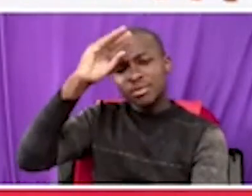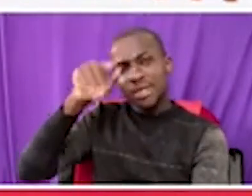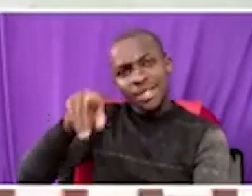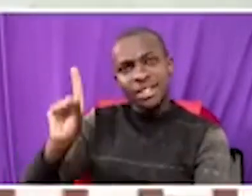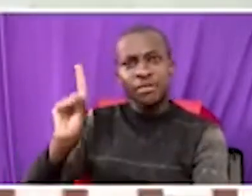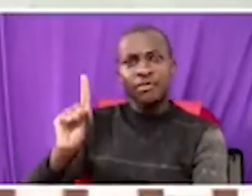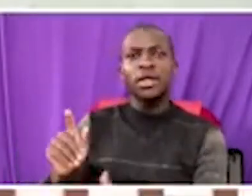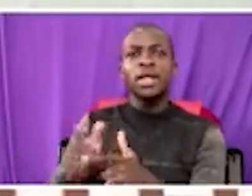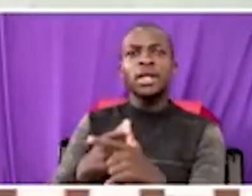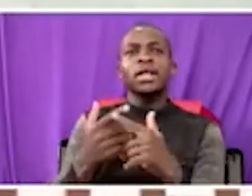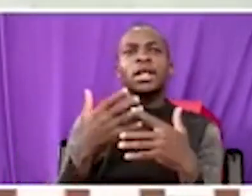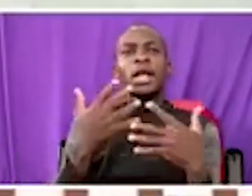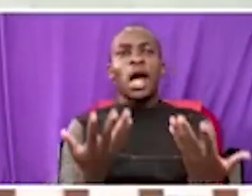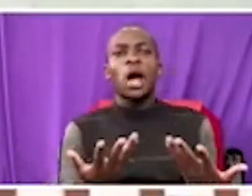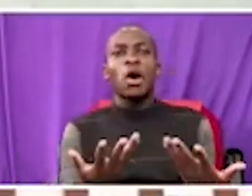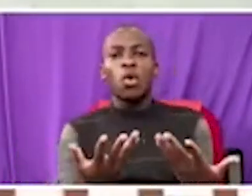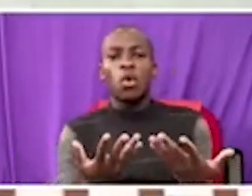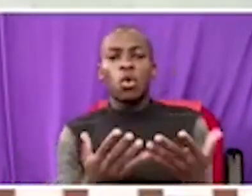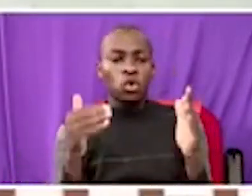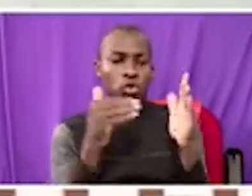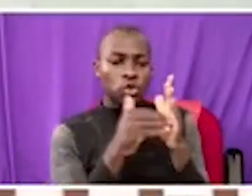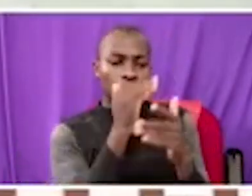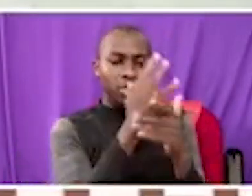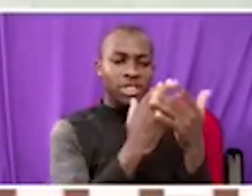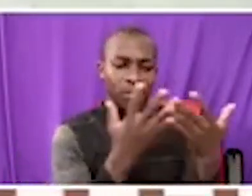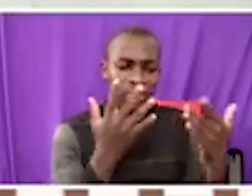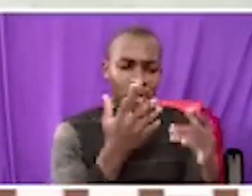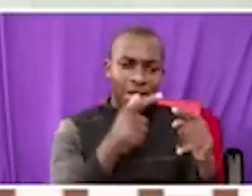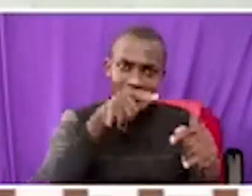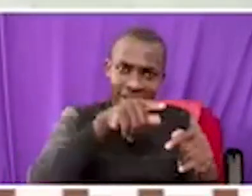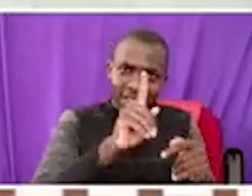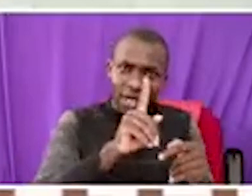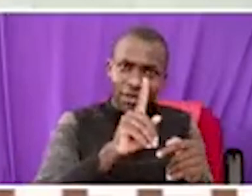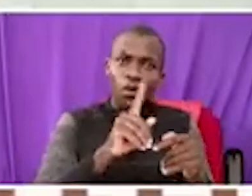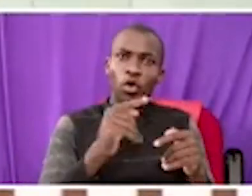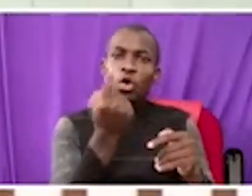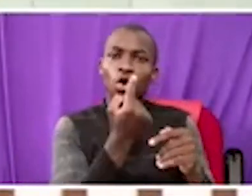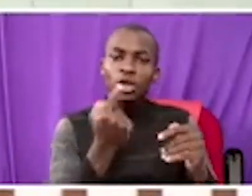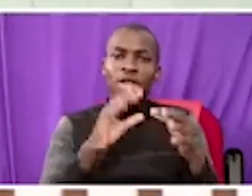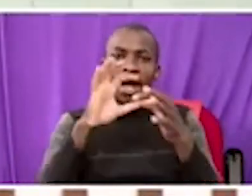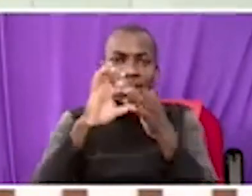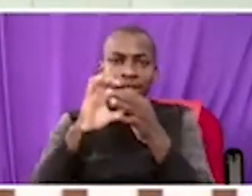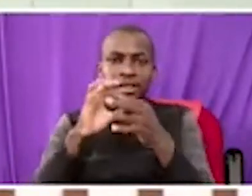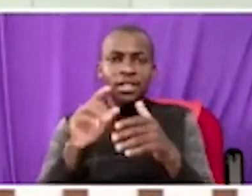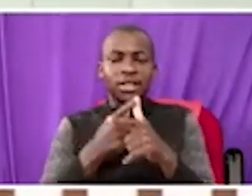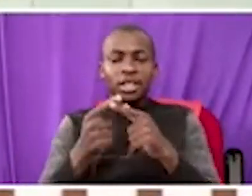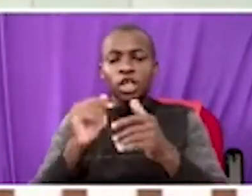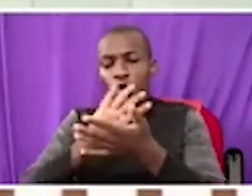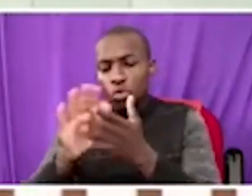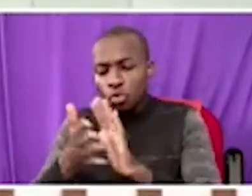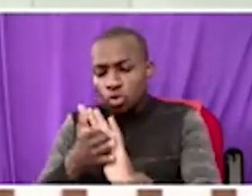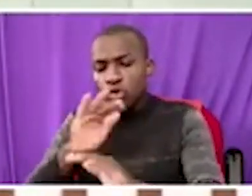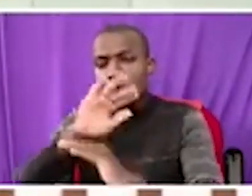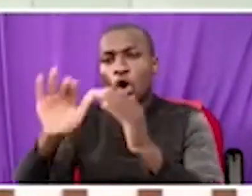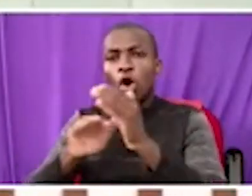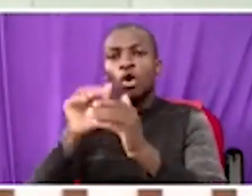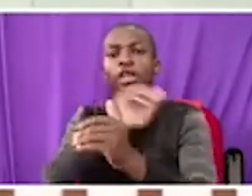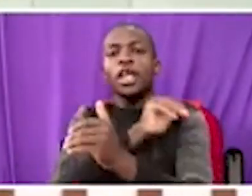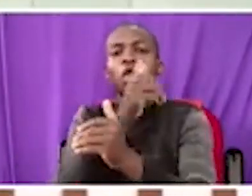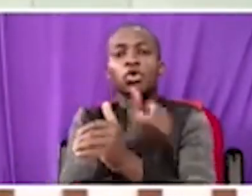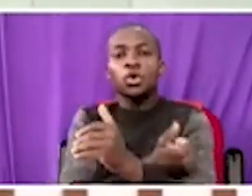How do you preach against something when you yourself have not applied it to yourself? You lose your moral authority to do